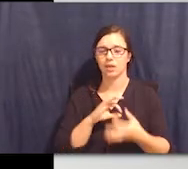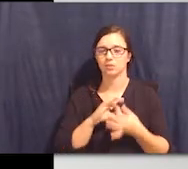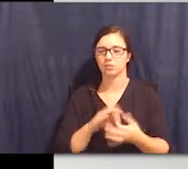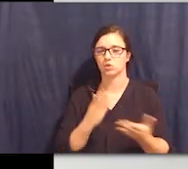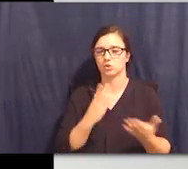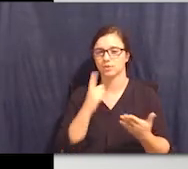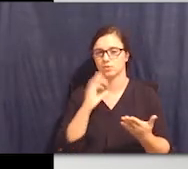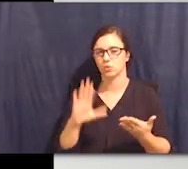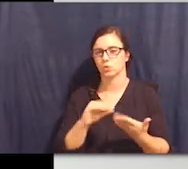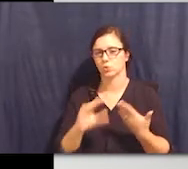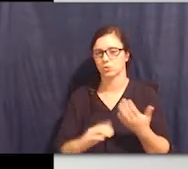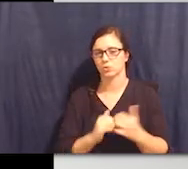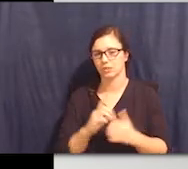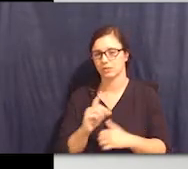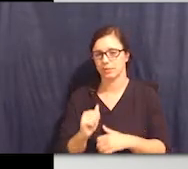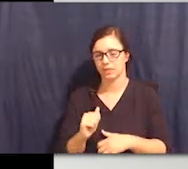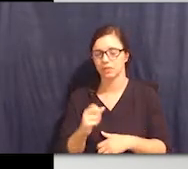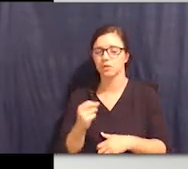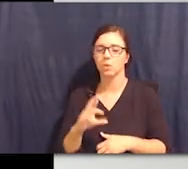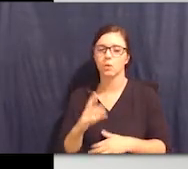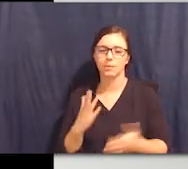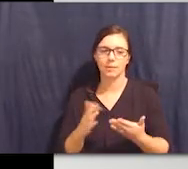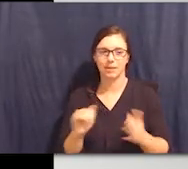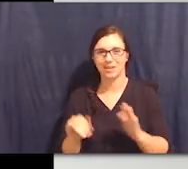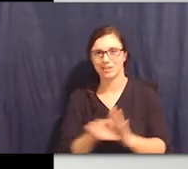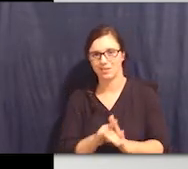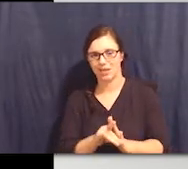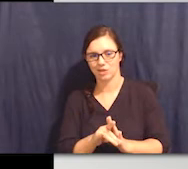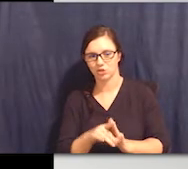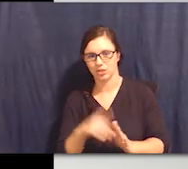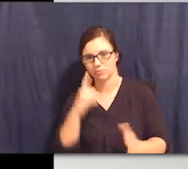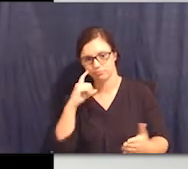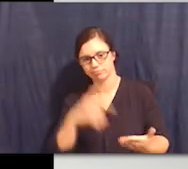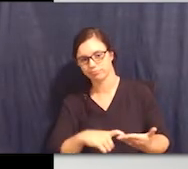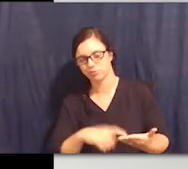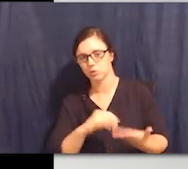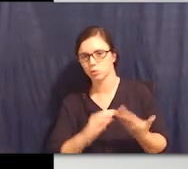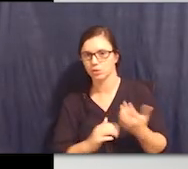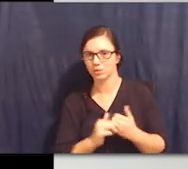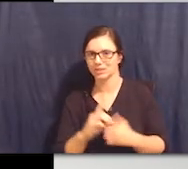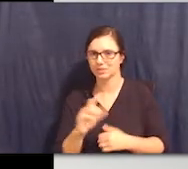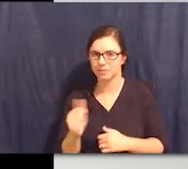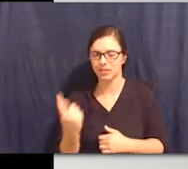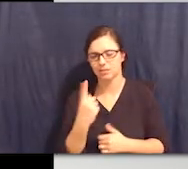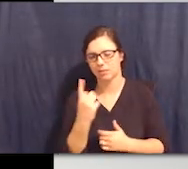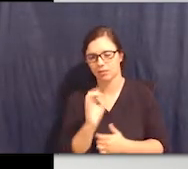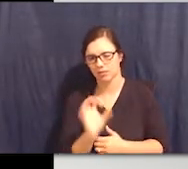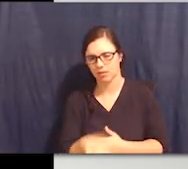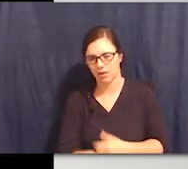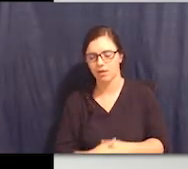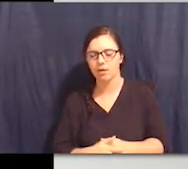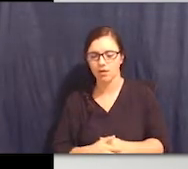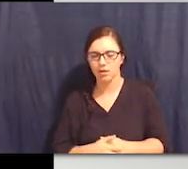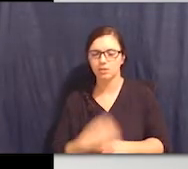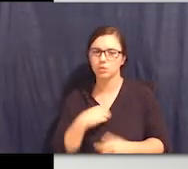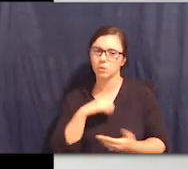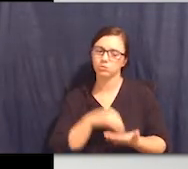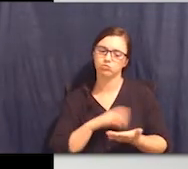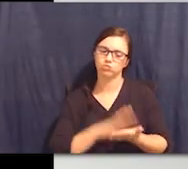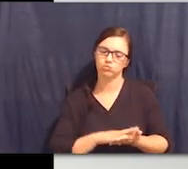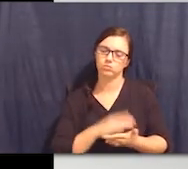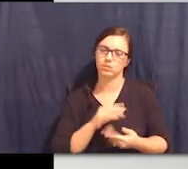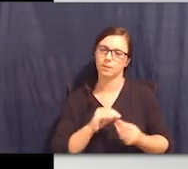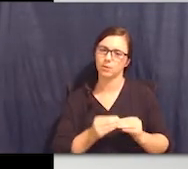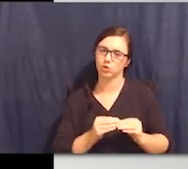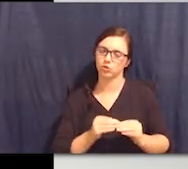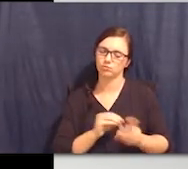the services for your students with disabilities, or maybe identification of a student with a disability or something along those lines. And we keep track of those